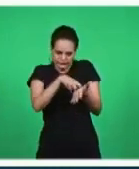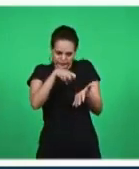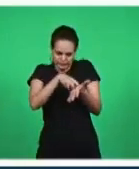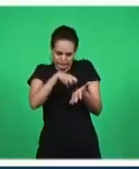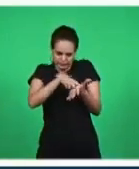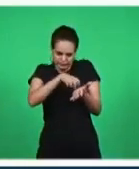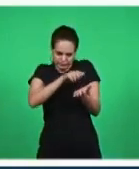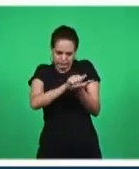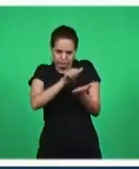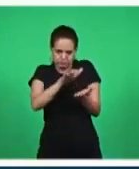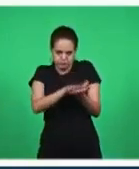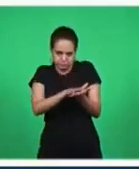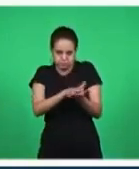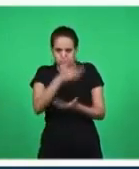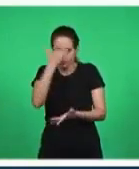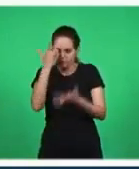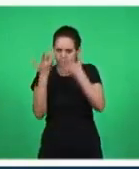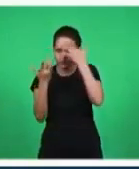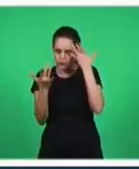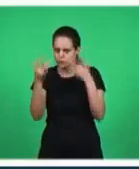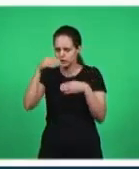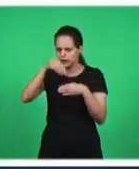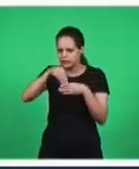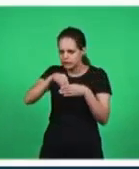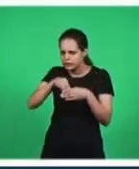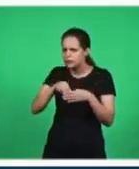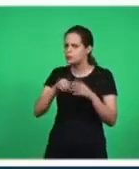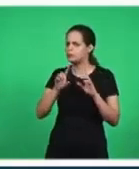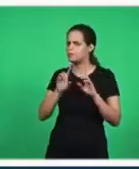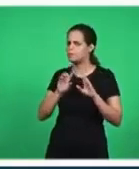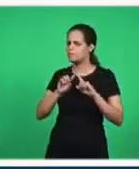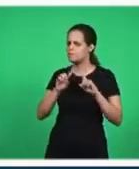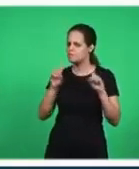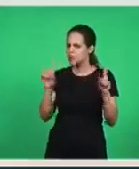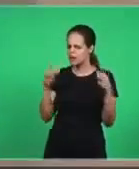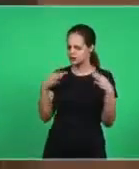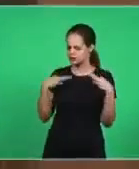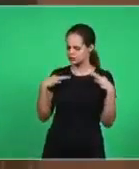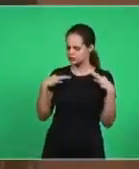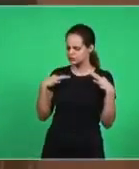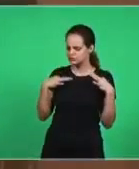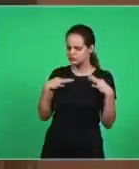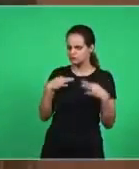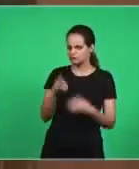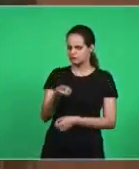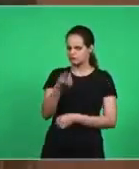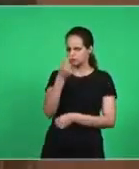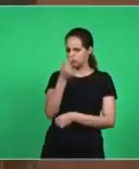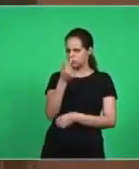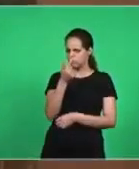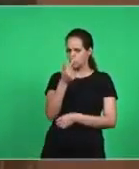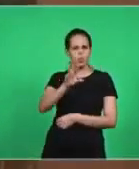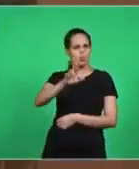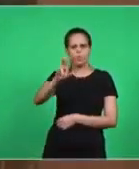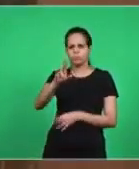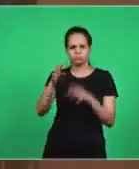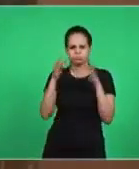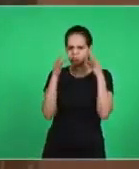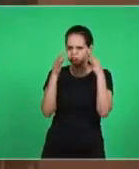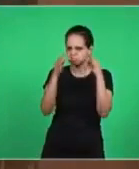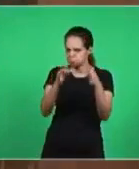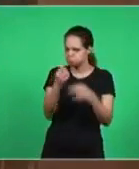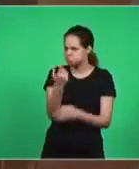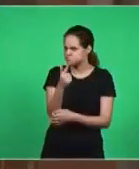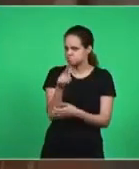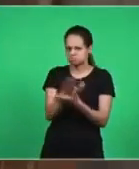that is outside, inside physically, but it is not wearing the wedding garment. So I'm going to hear from